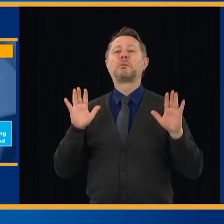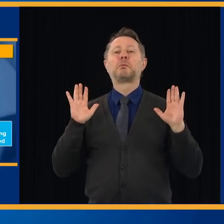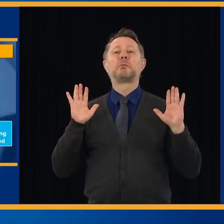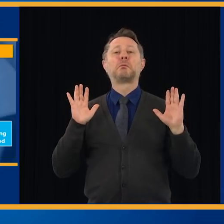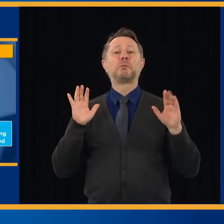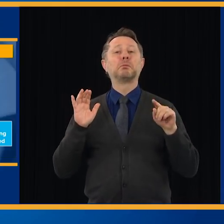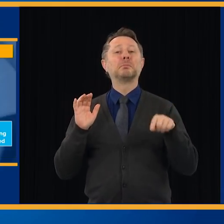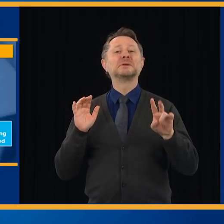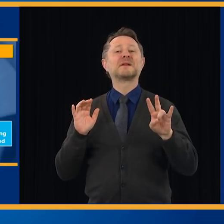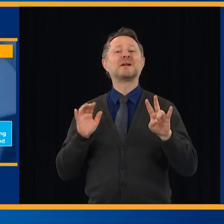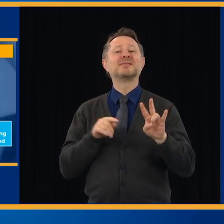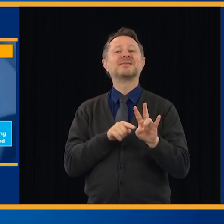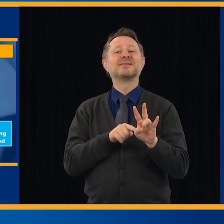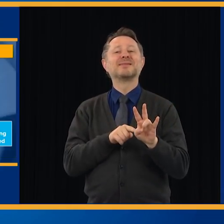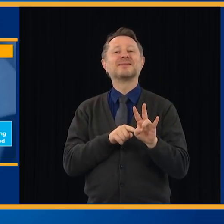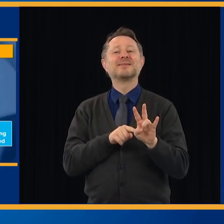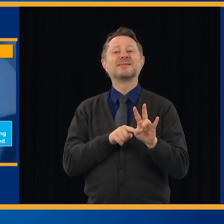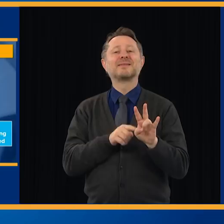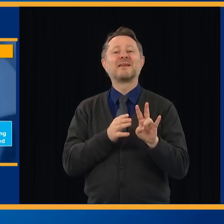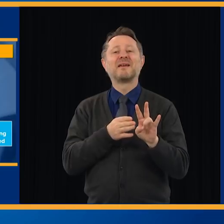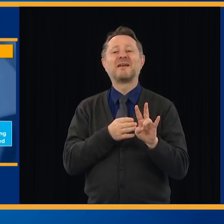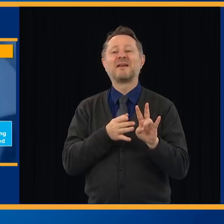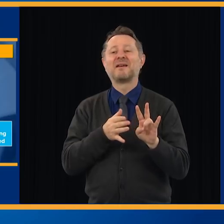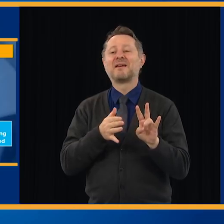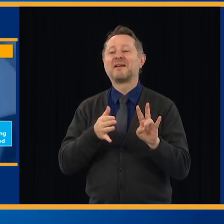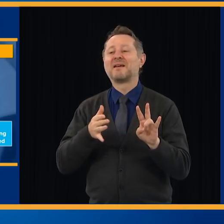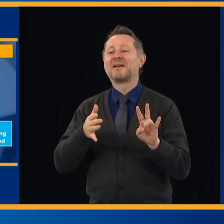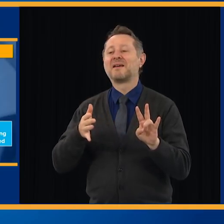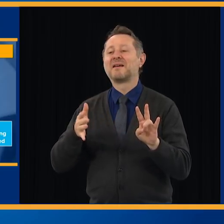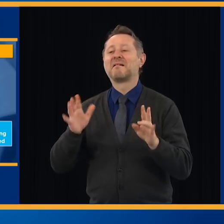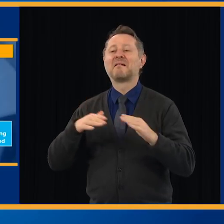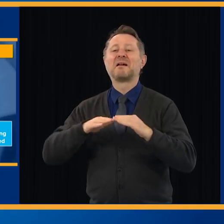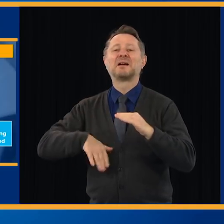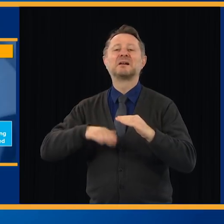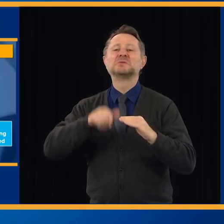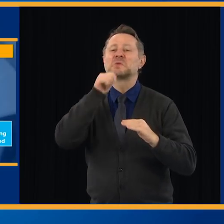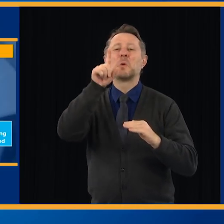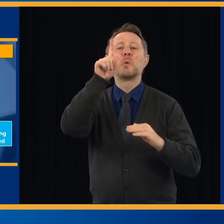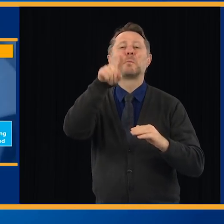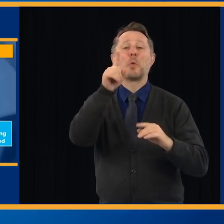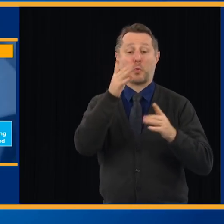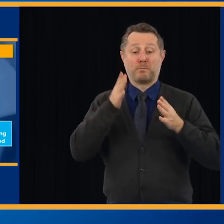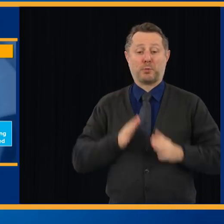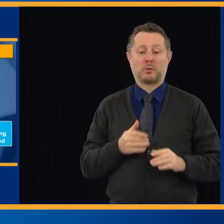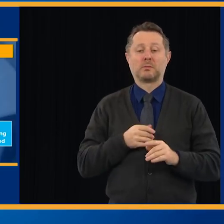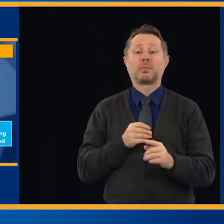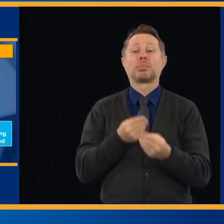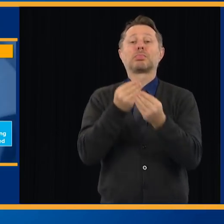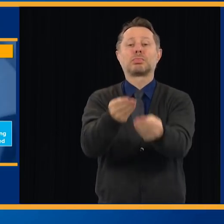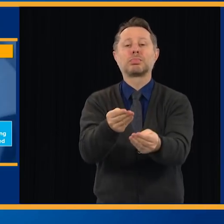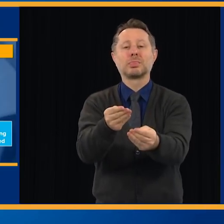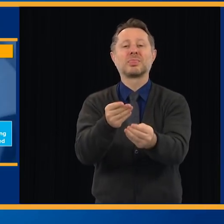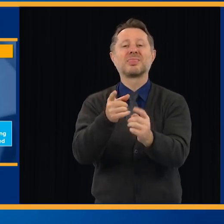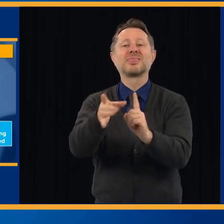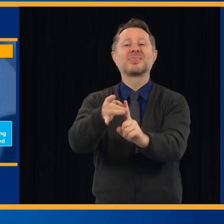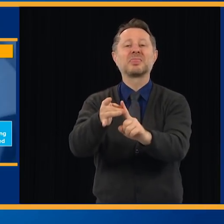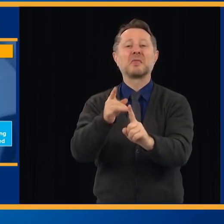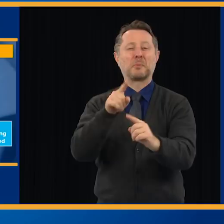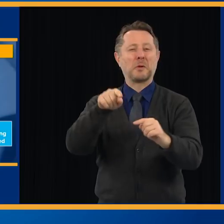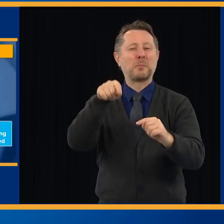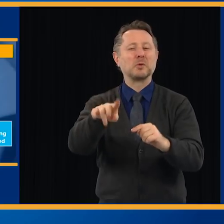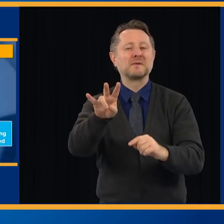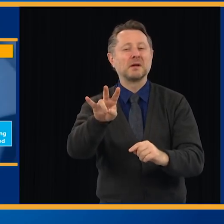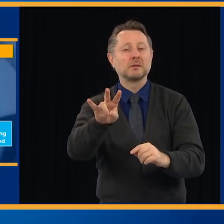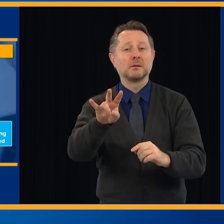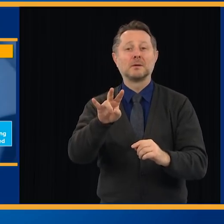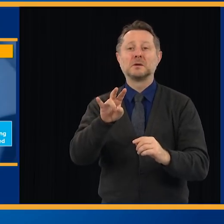percent. Obviously less than one person. 1% infection rate is one person infecting one